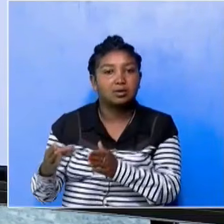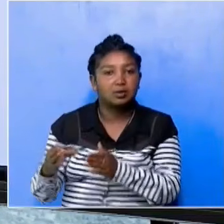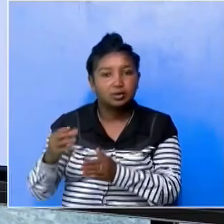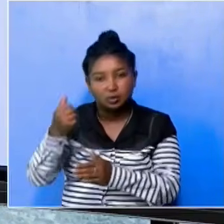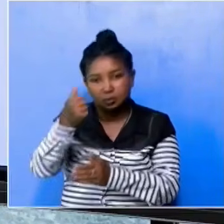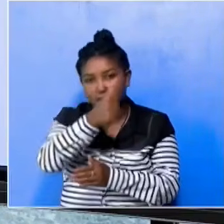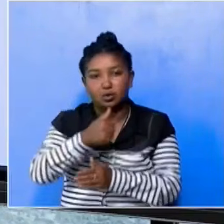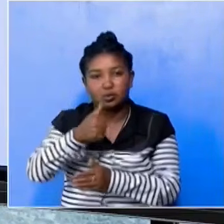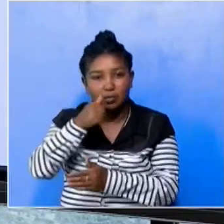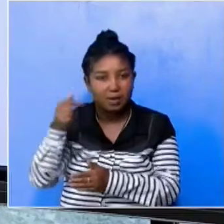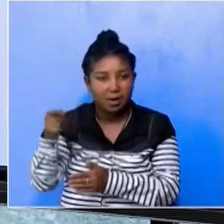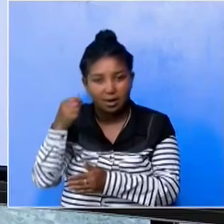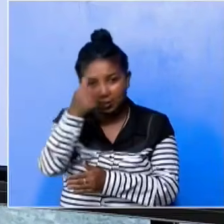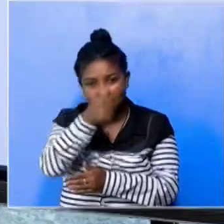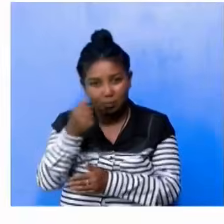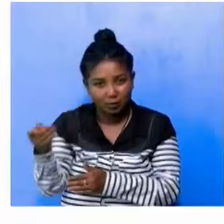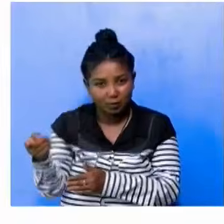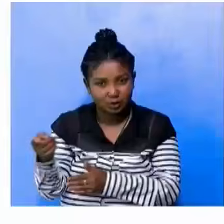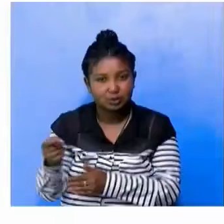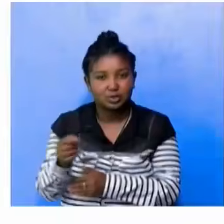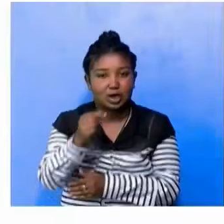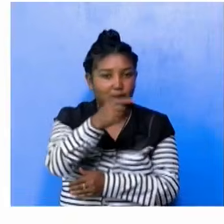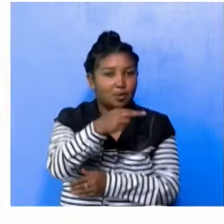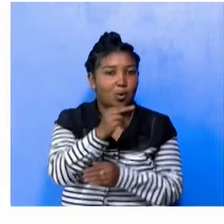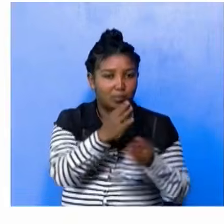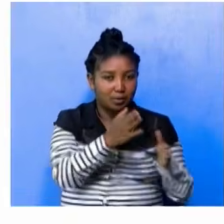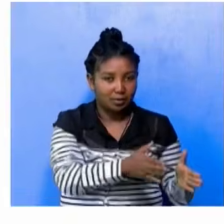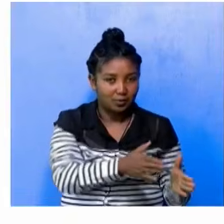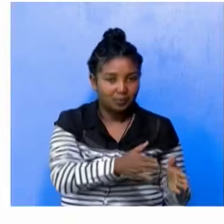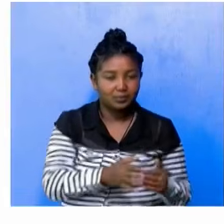here? It should be here.